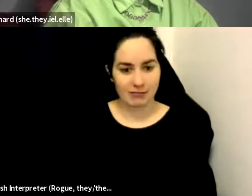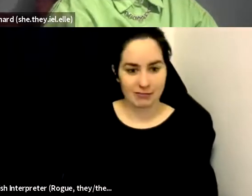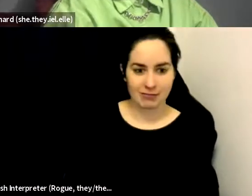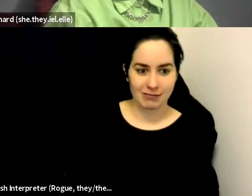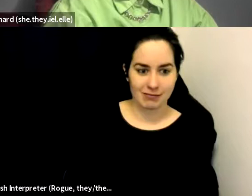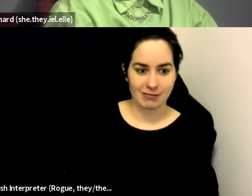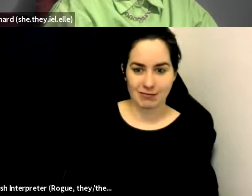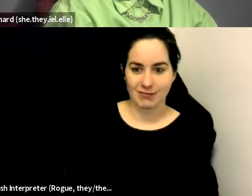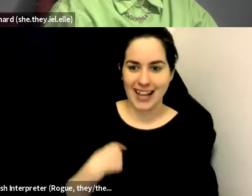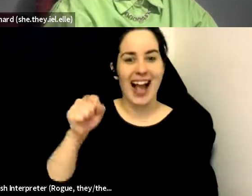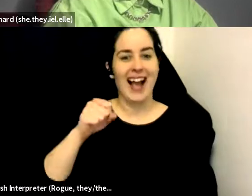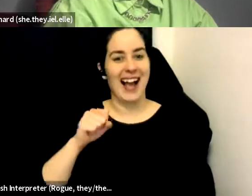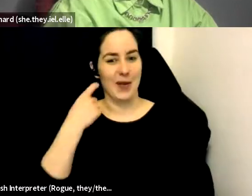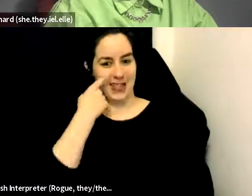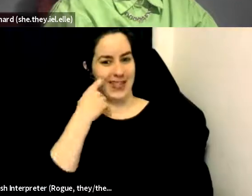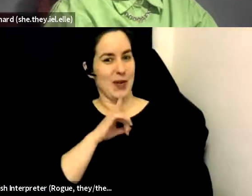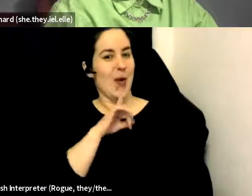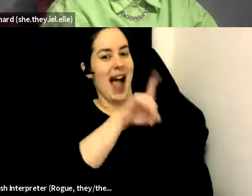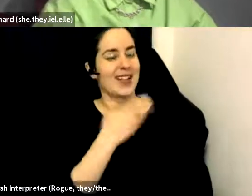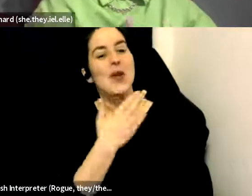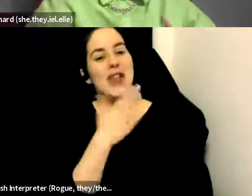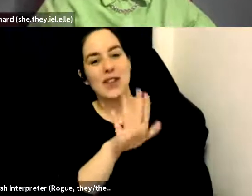Yeah, I asked the question. So. Oh, sorry.